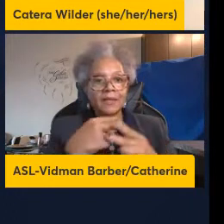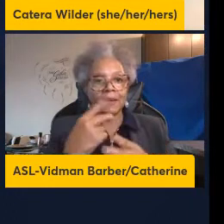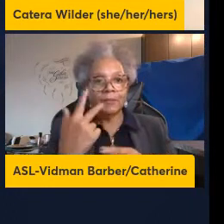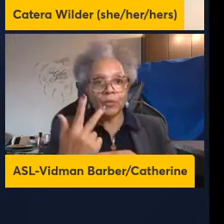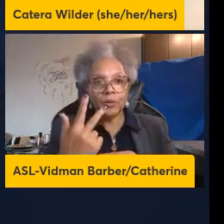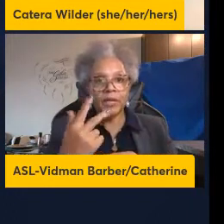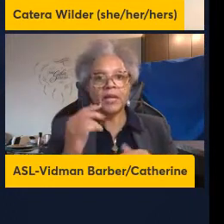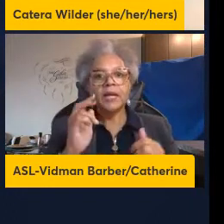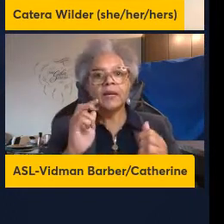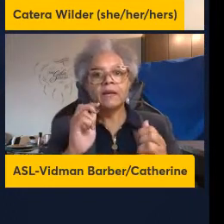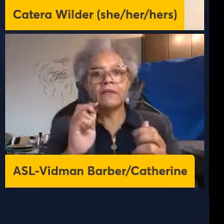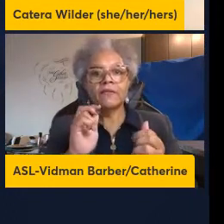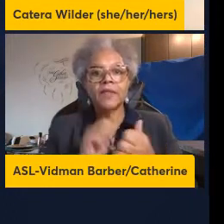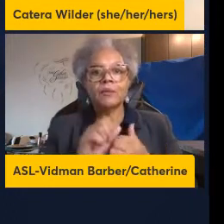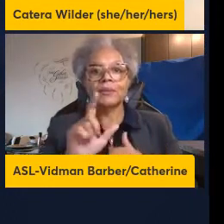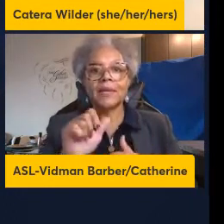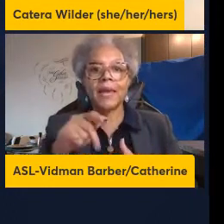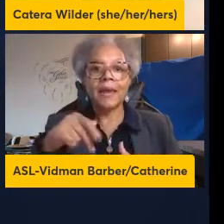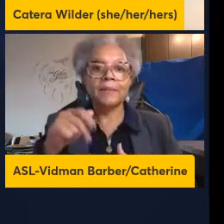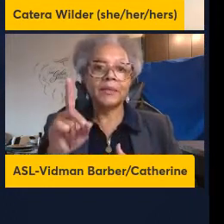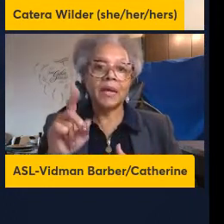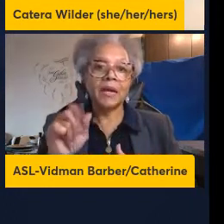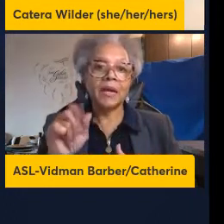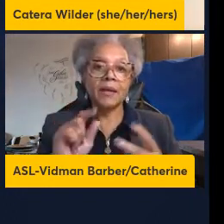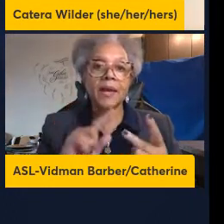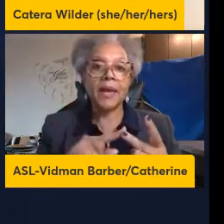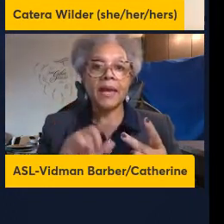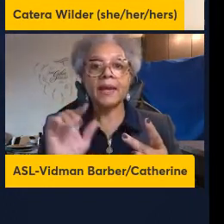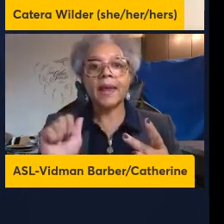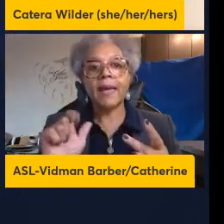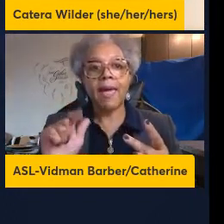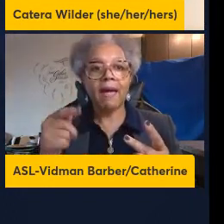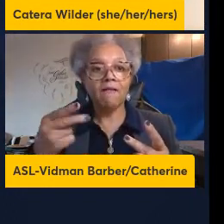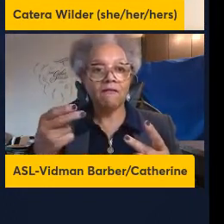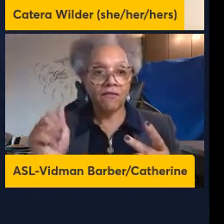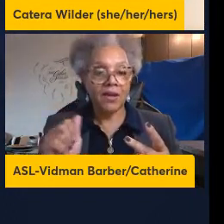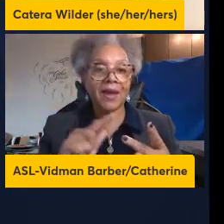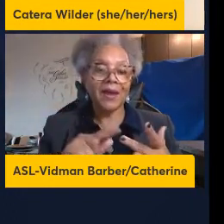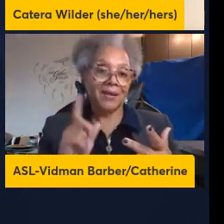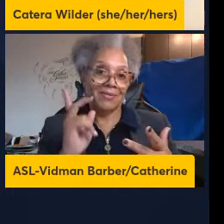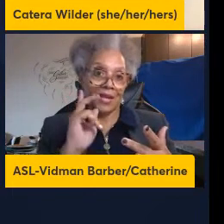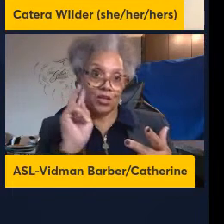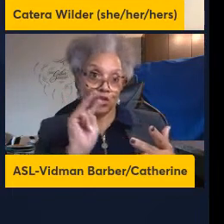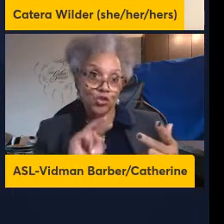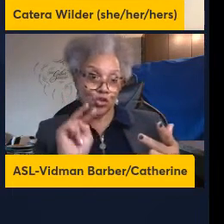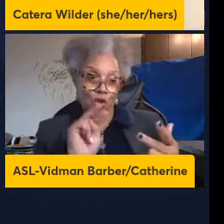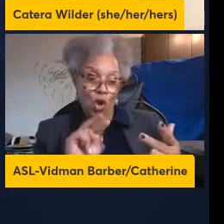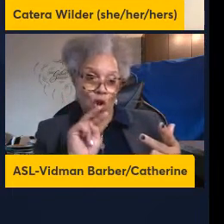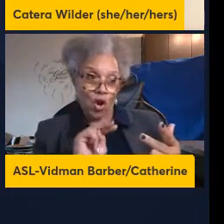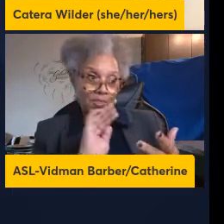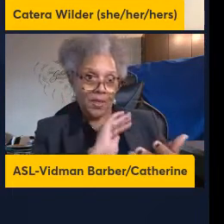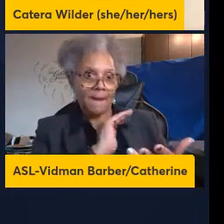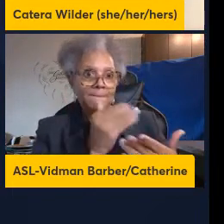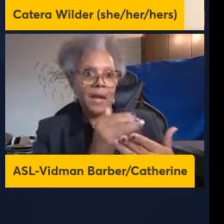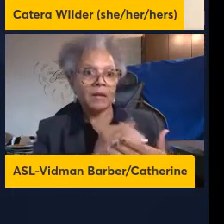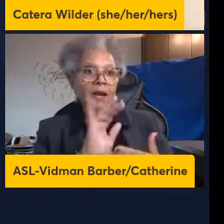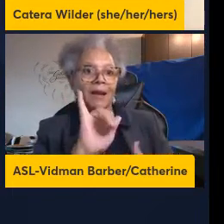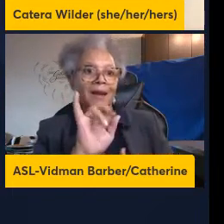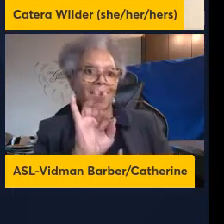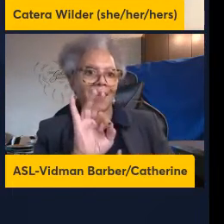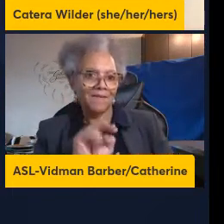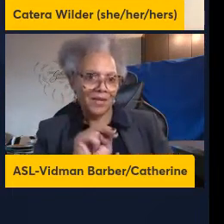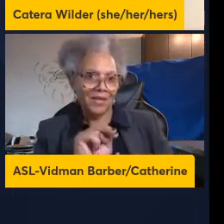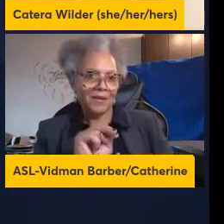was interferon lambda, and the ratio between lambda and alpha. And they saw that the amount of interferon